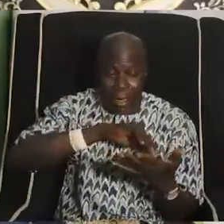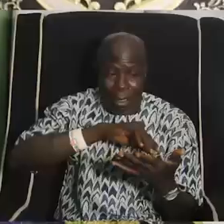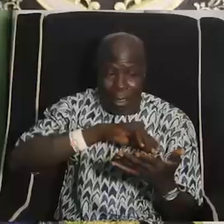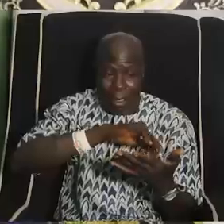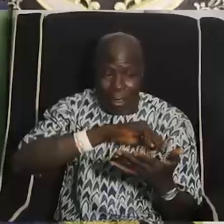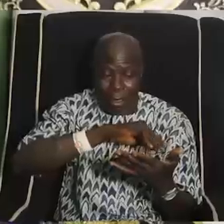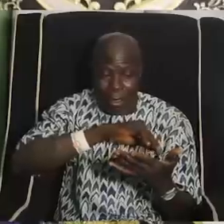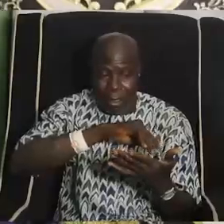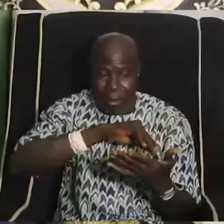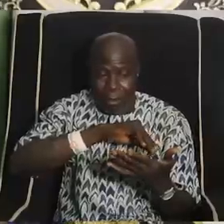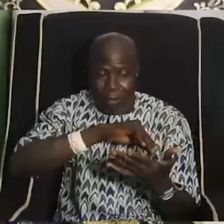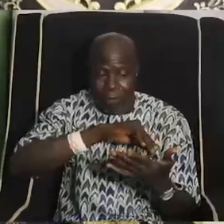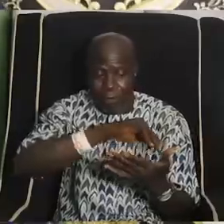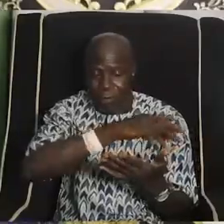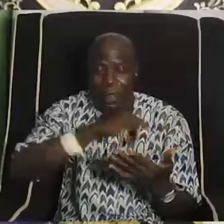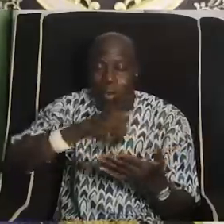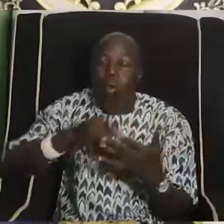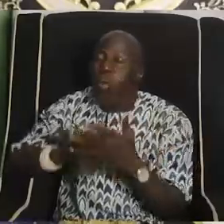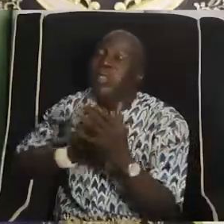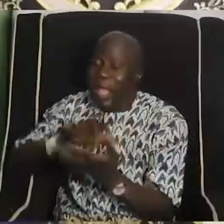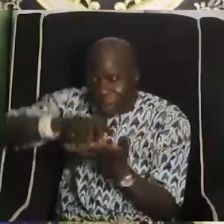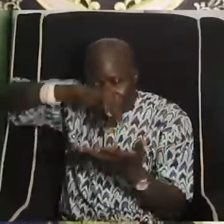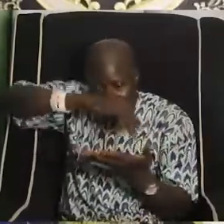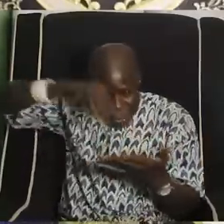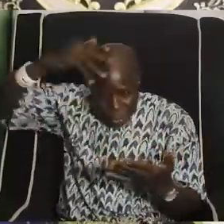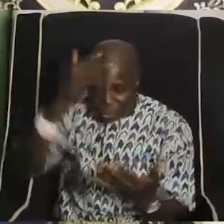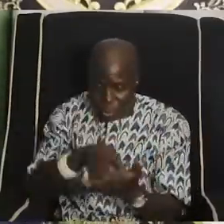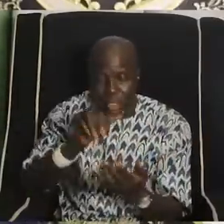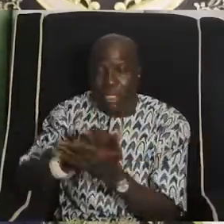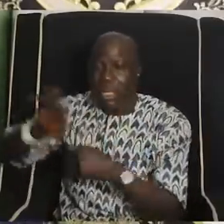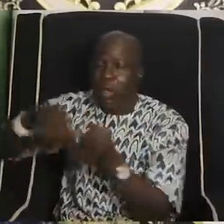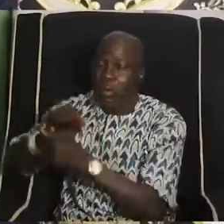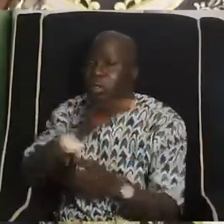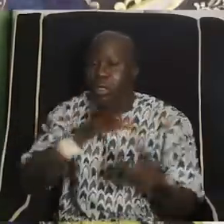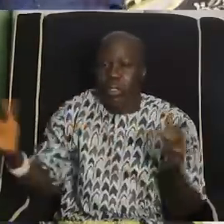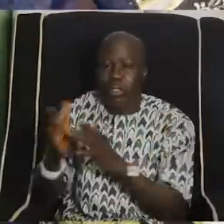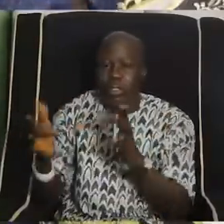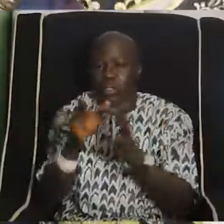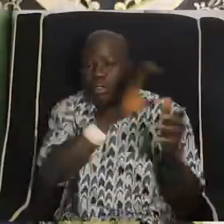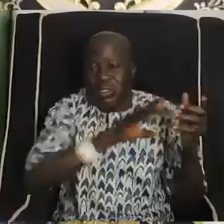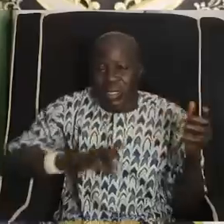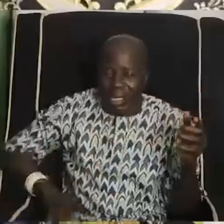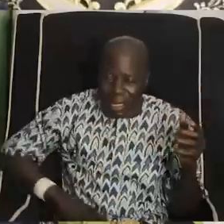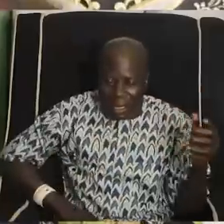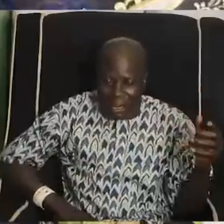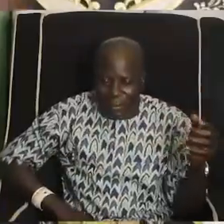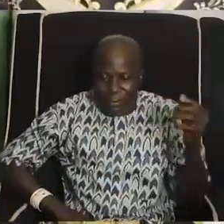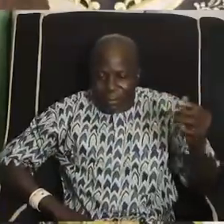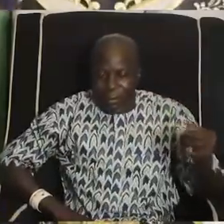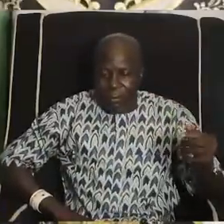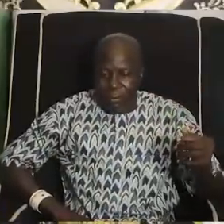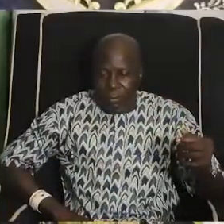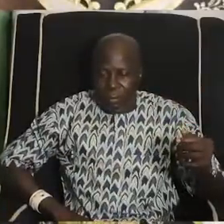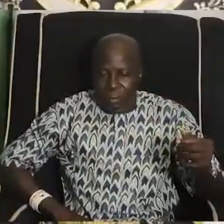ninu bibeli nipa Jesus Christ Oluwa. What I have studied and my knowledge about the study of the Lord Jesus Christ. Ti wa wa yi ba tun